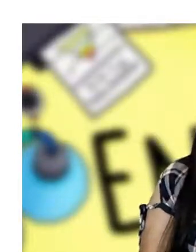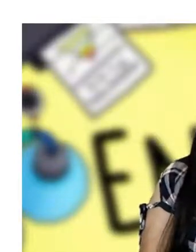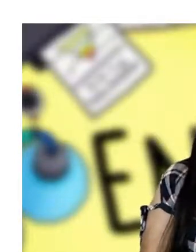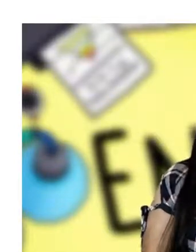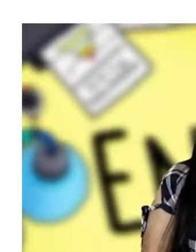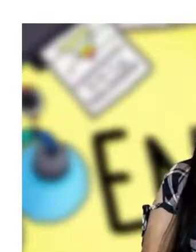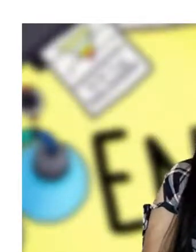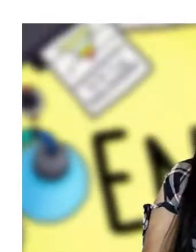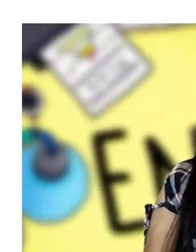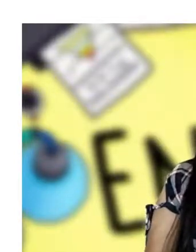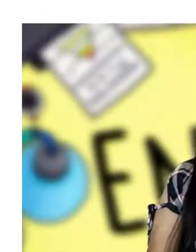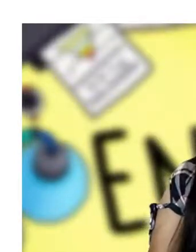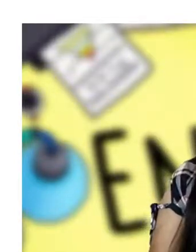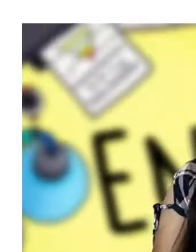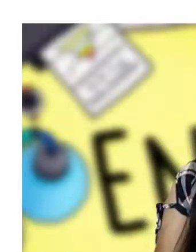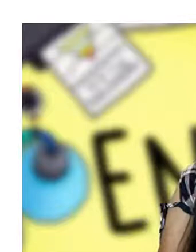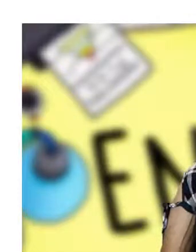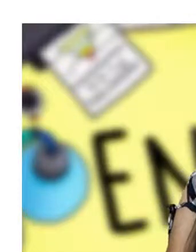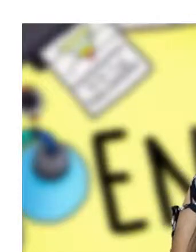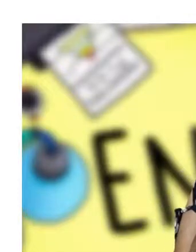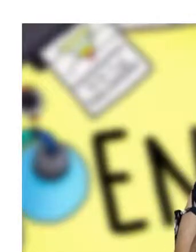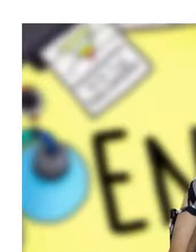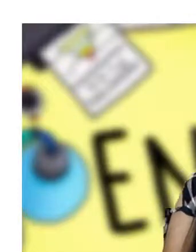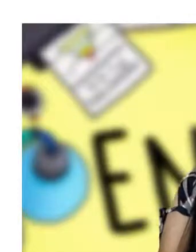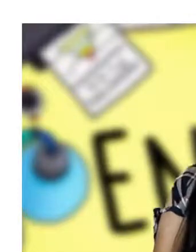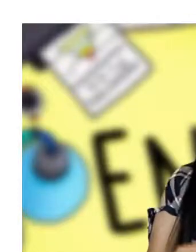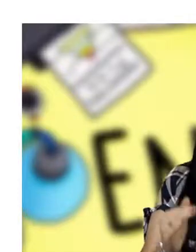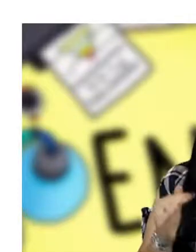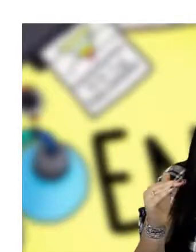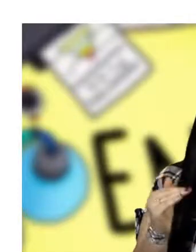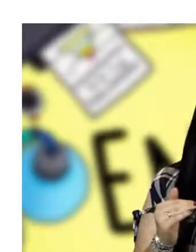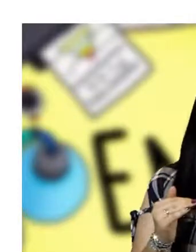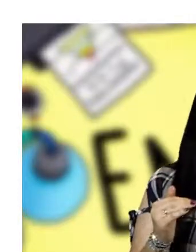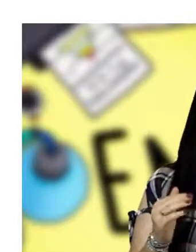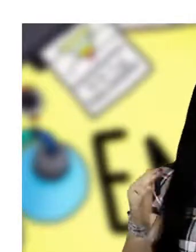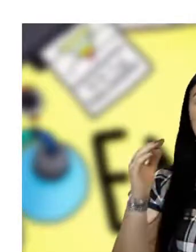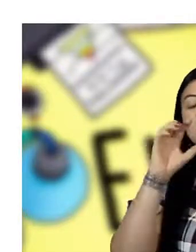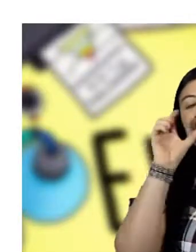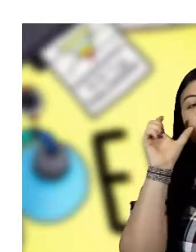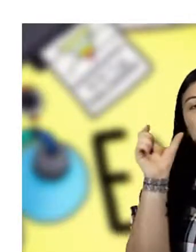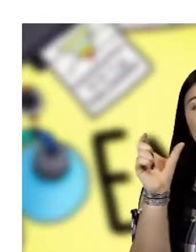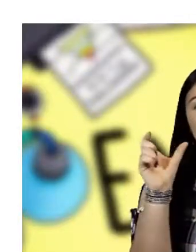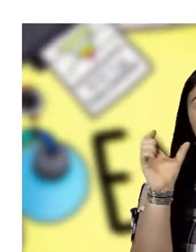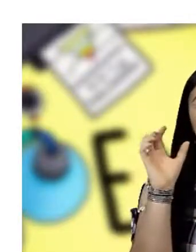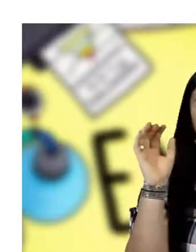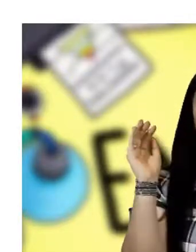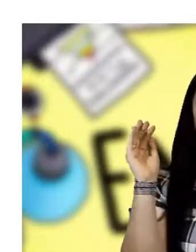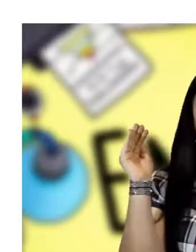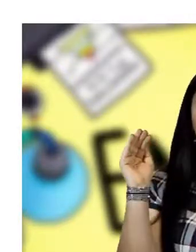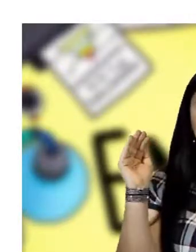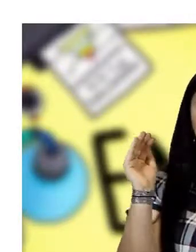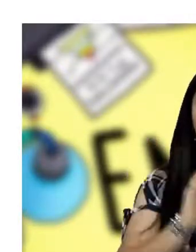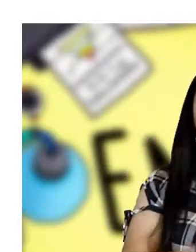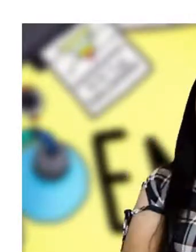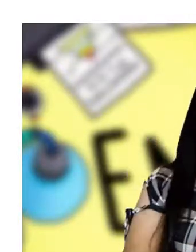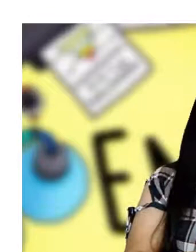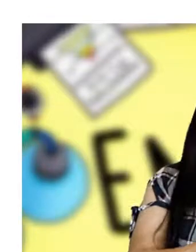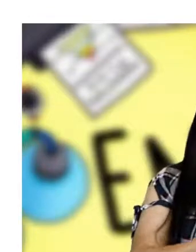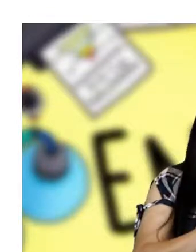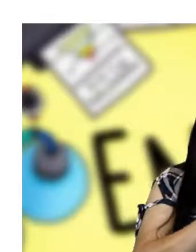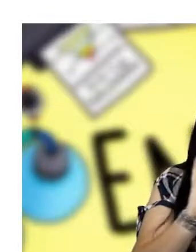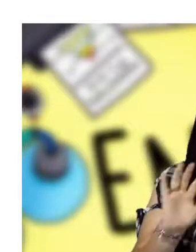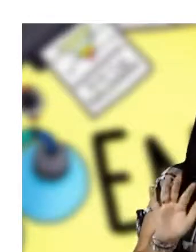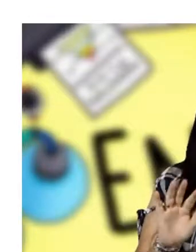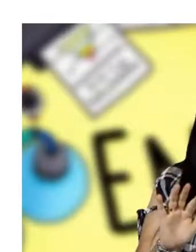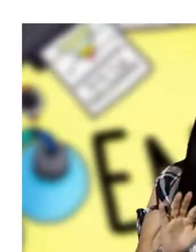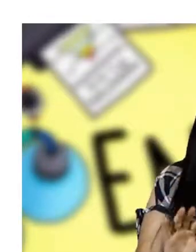Emily. And dolor de espalda, that is another one that obey to the ending ache, yes? So it